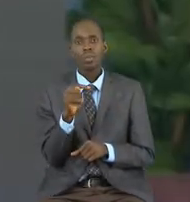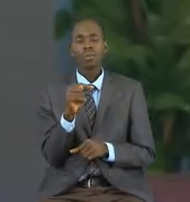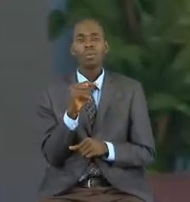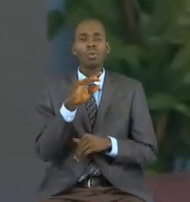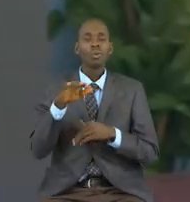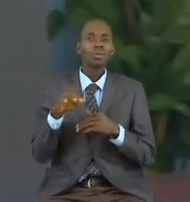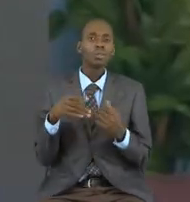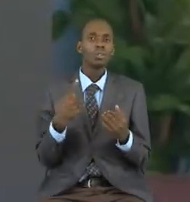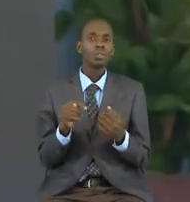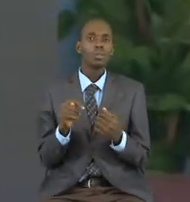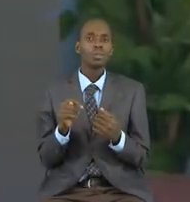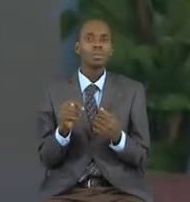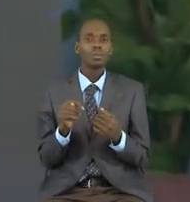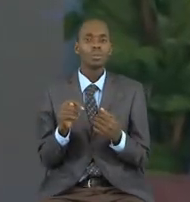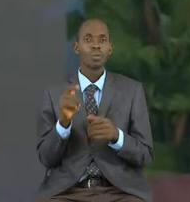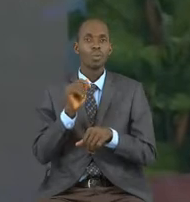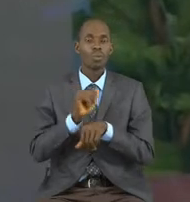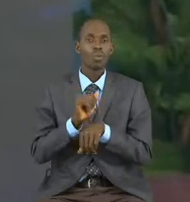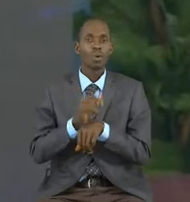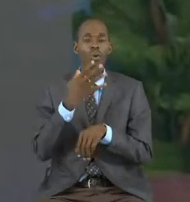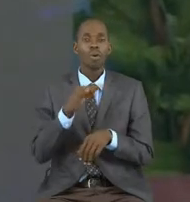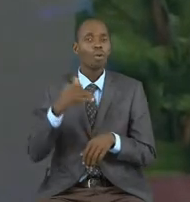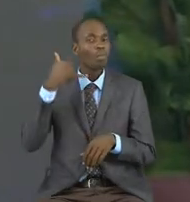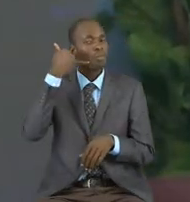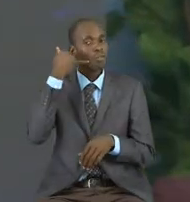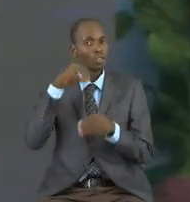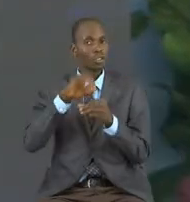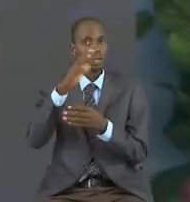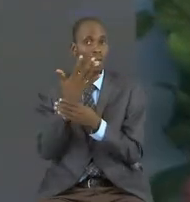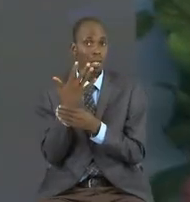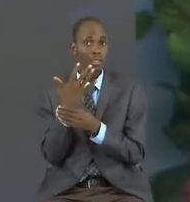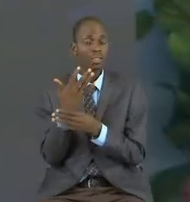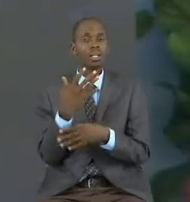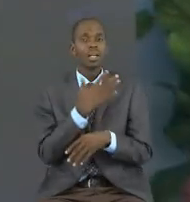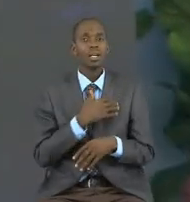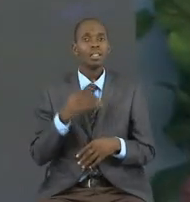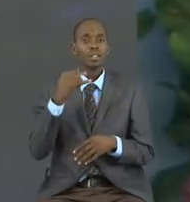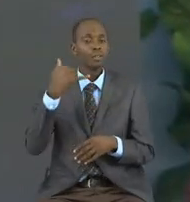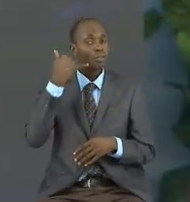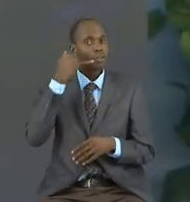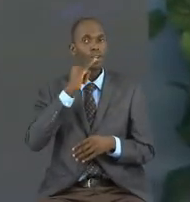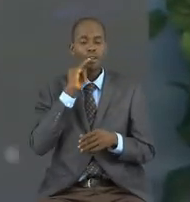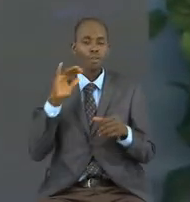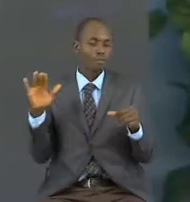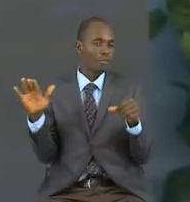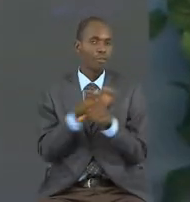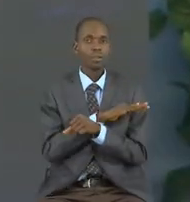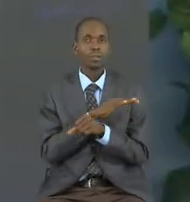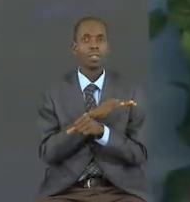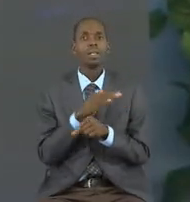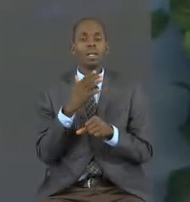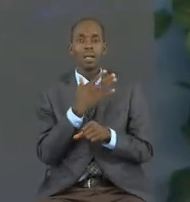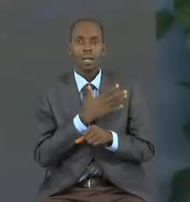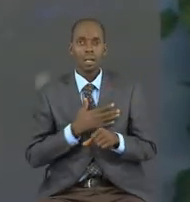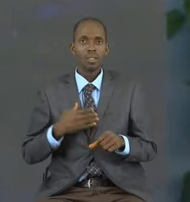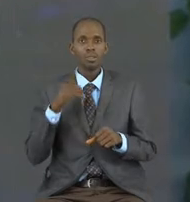hand, and the battery is fully charged, and you make a few calls, and you send a few texts, and